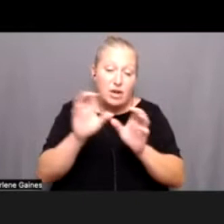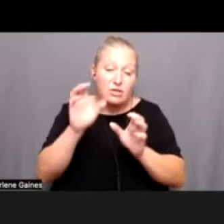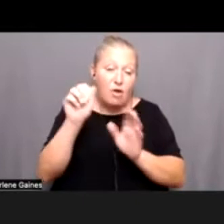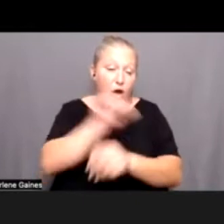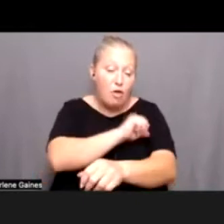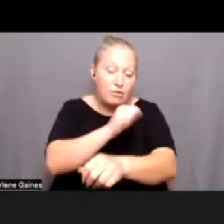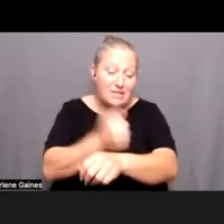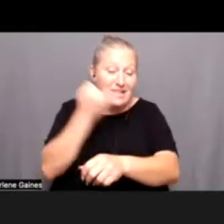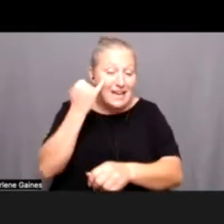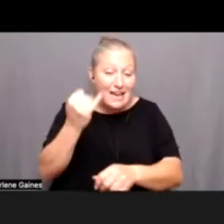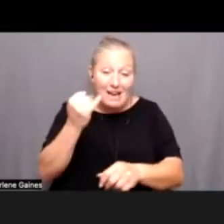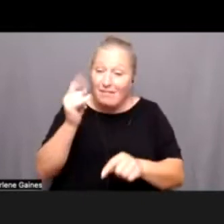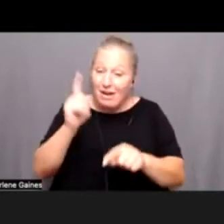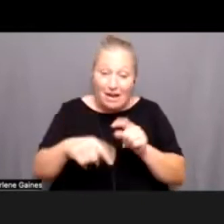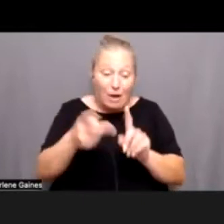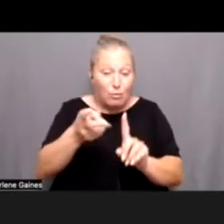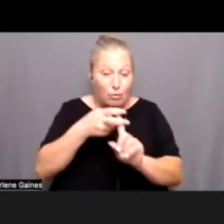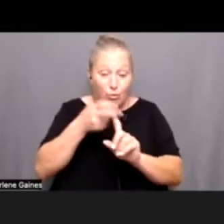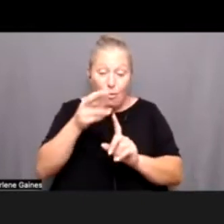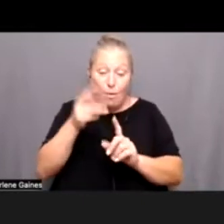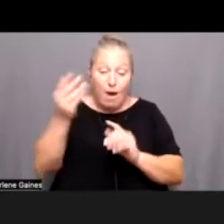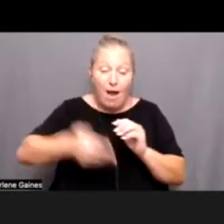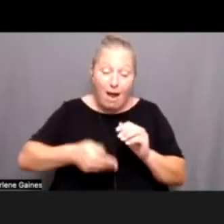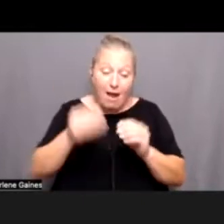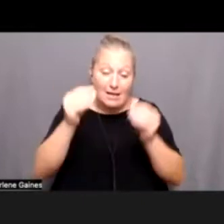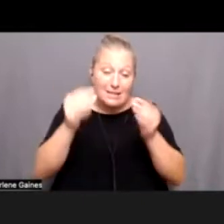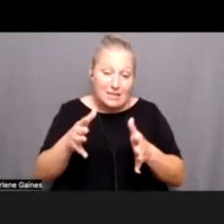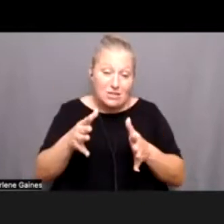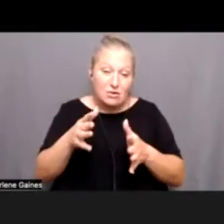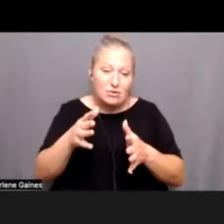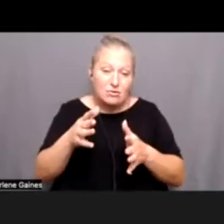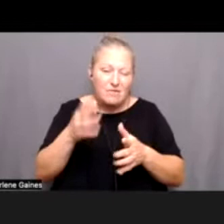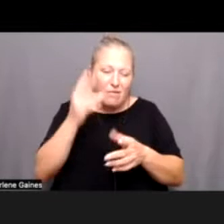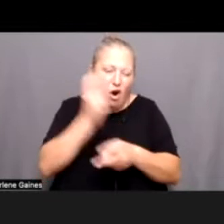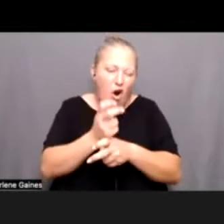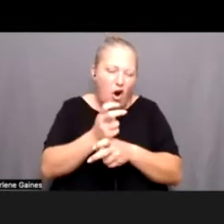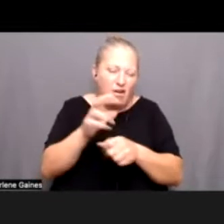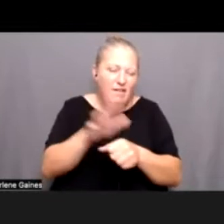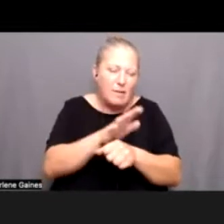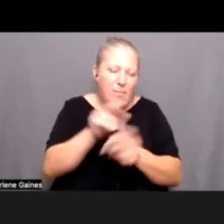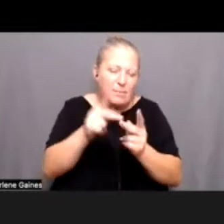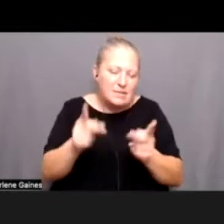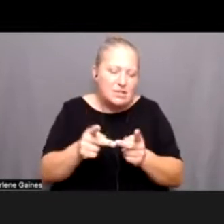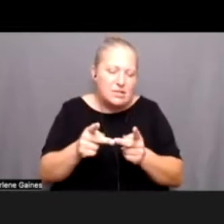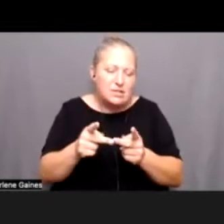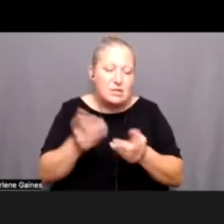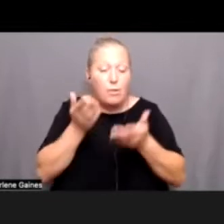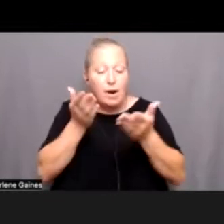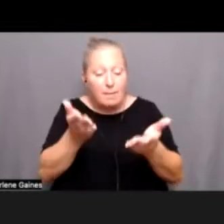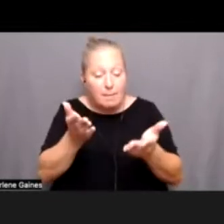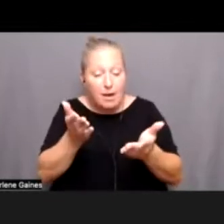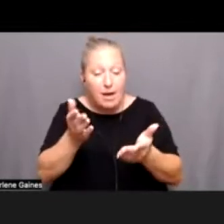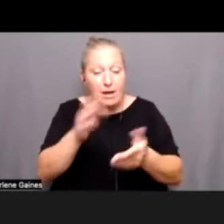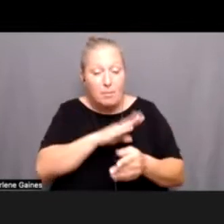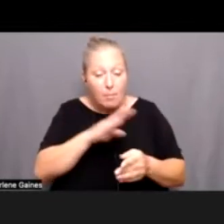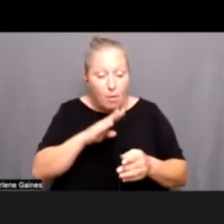if we are unable to recruit or hire teachers in mainly hard to fill positions. So recommended to the